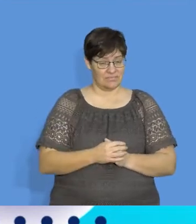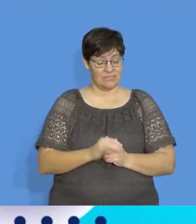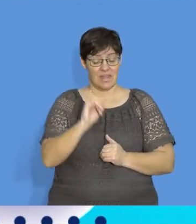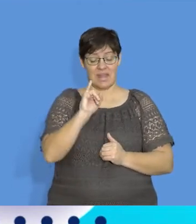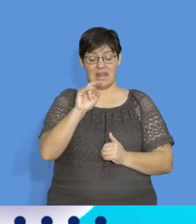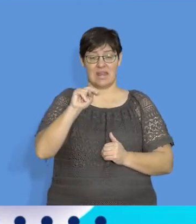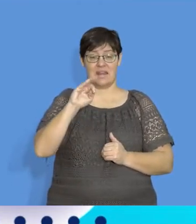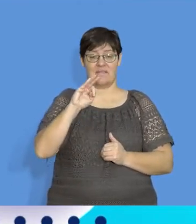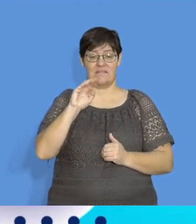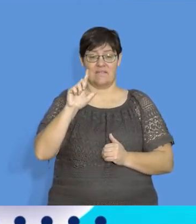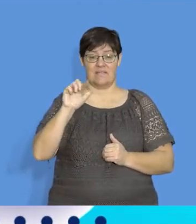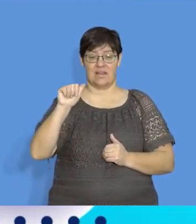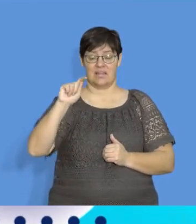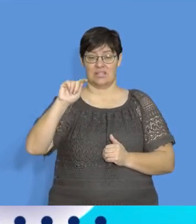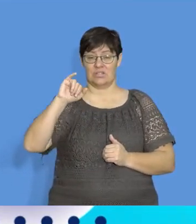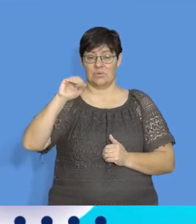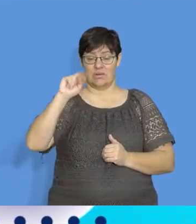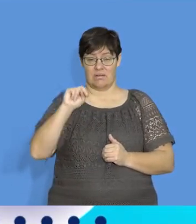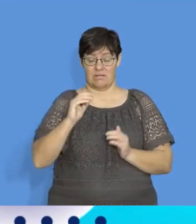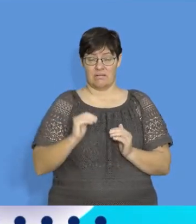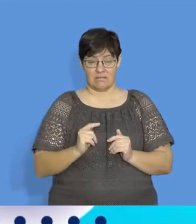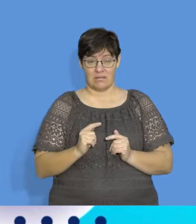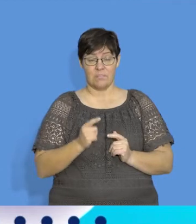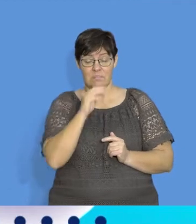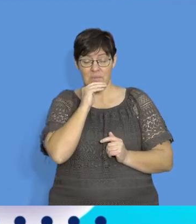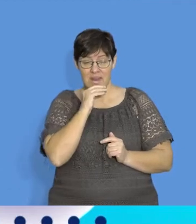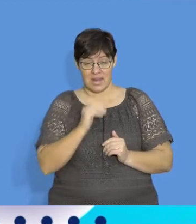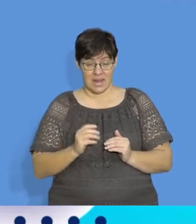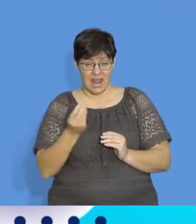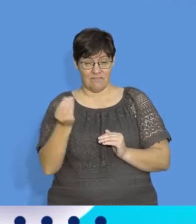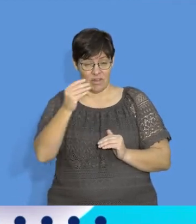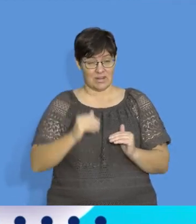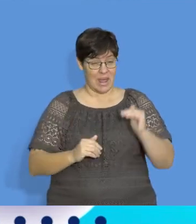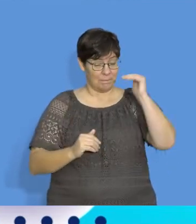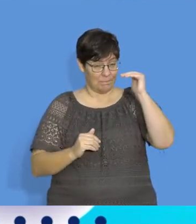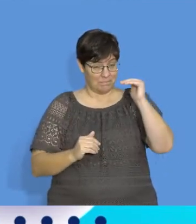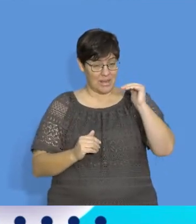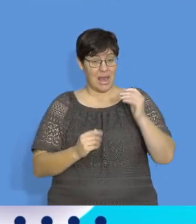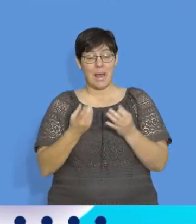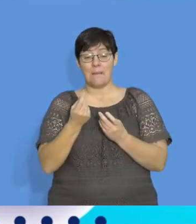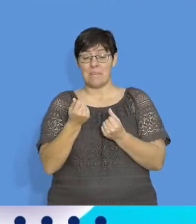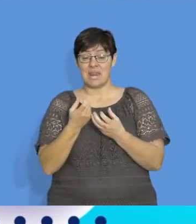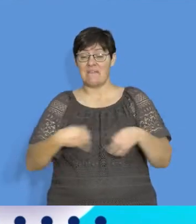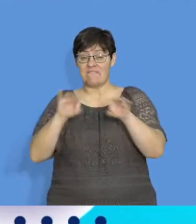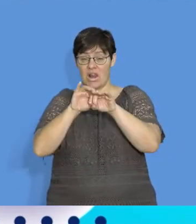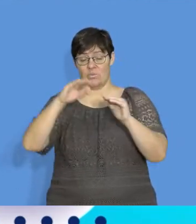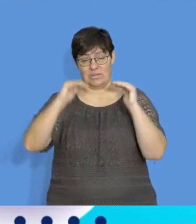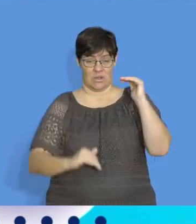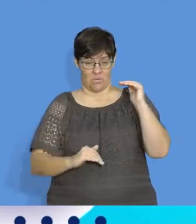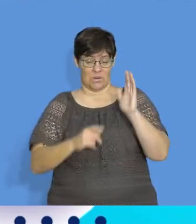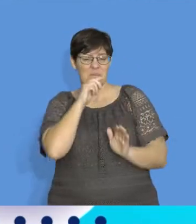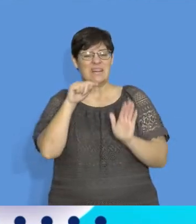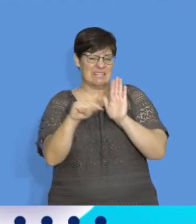If inflation goes up, the value of the money goes down. So those are negative correlated.